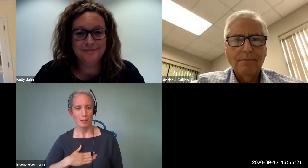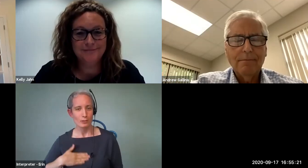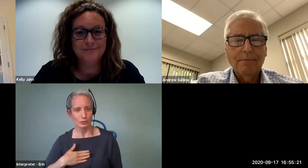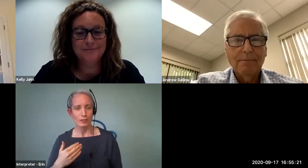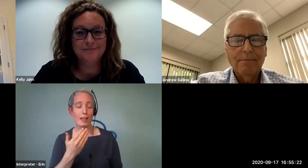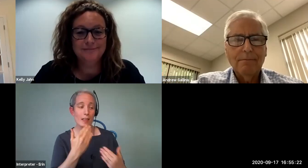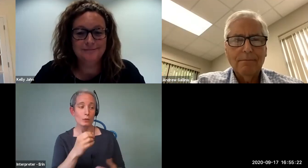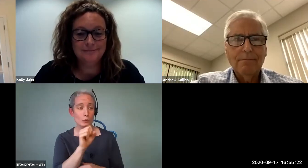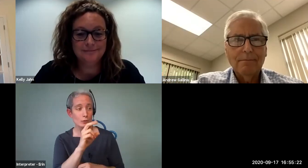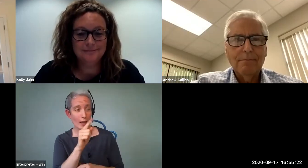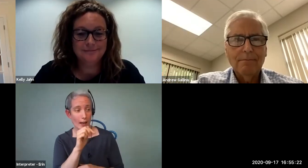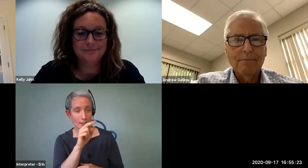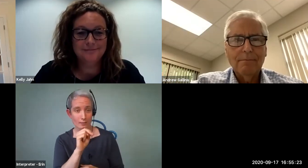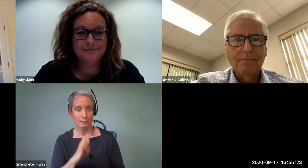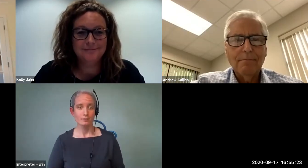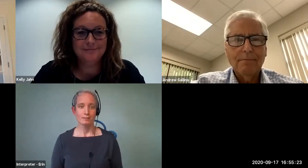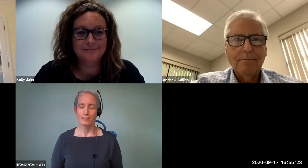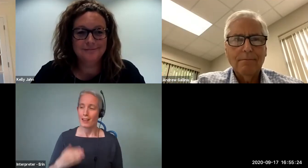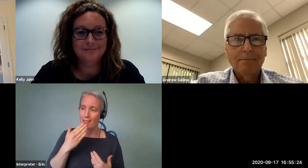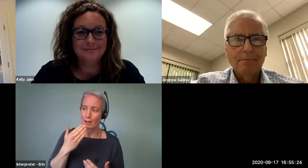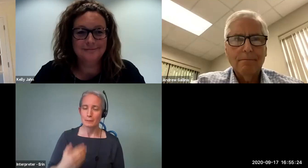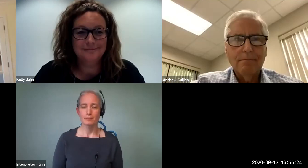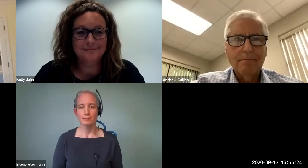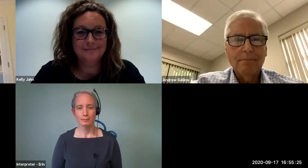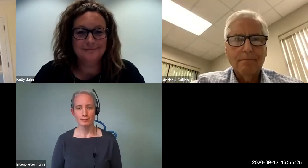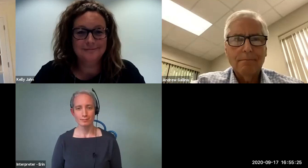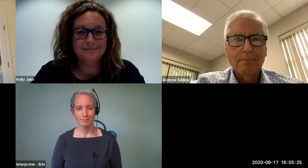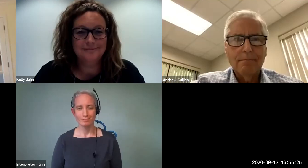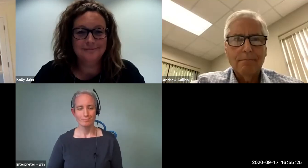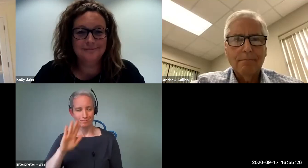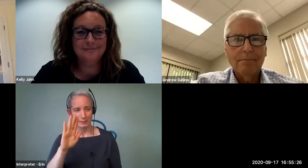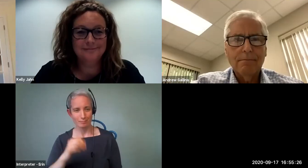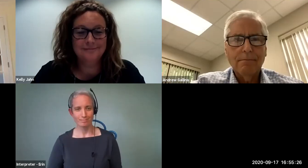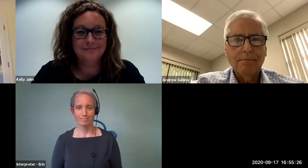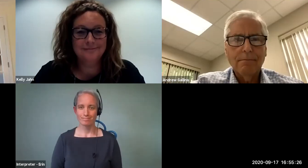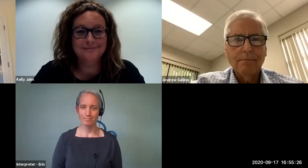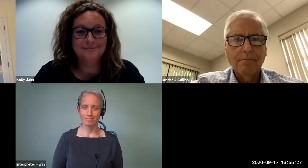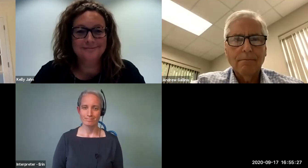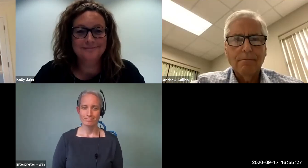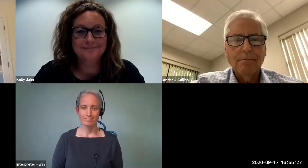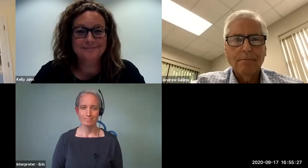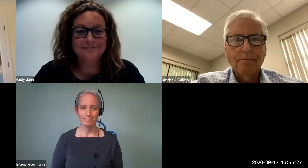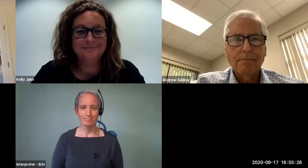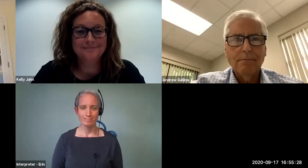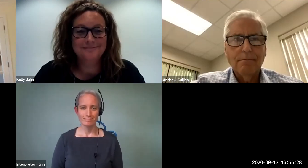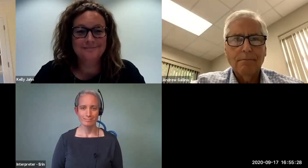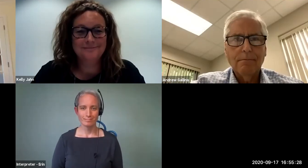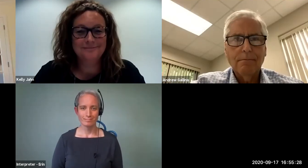Suzanne. Yep. Thank you. Okay.